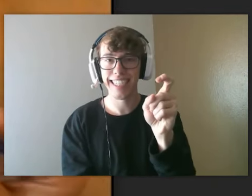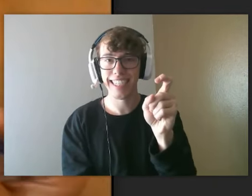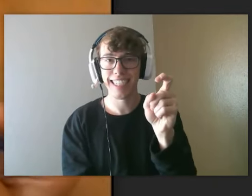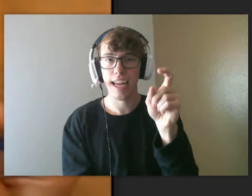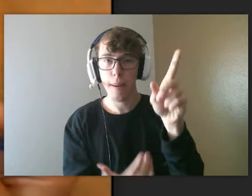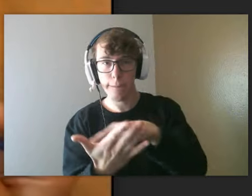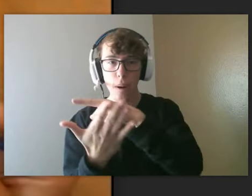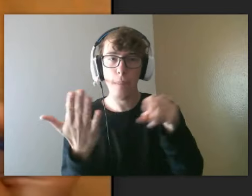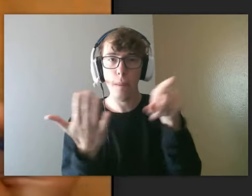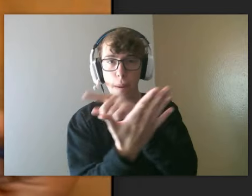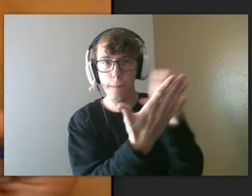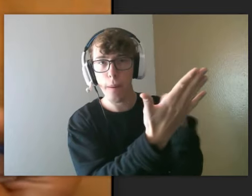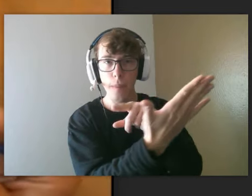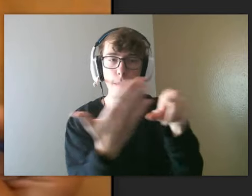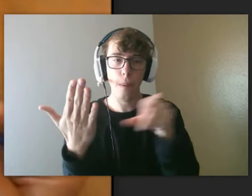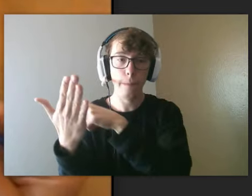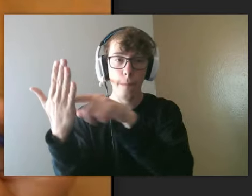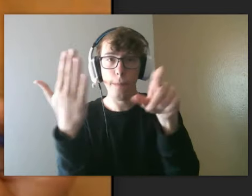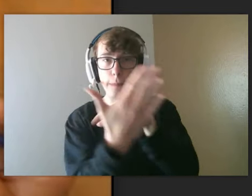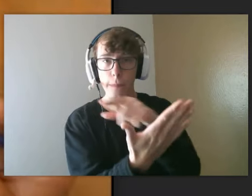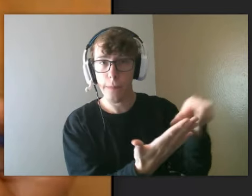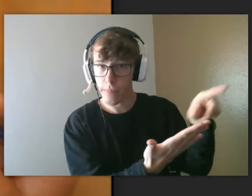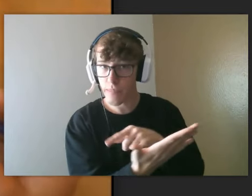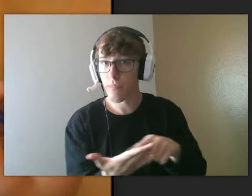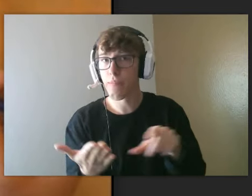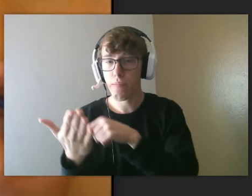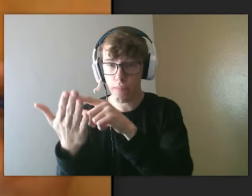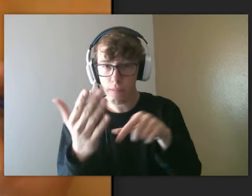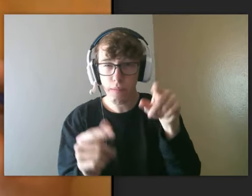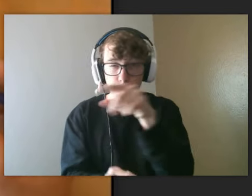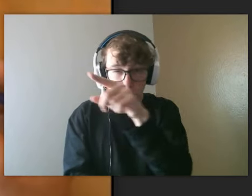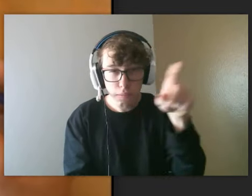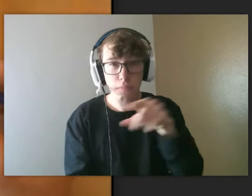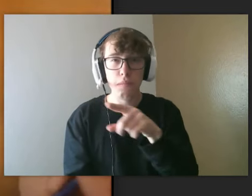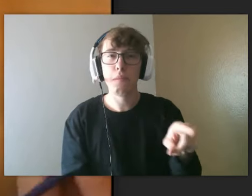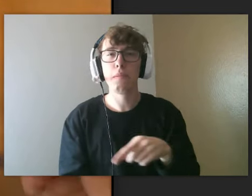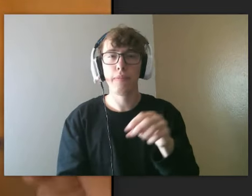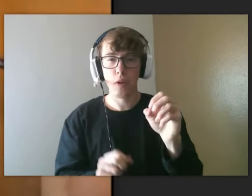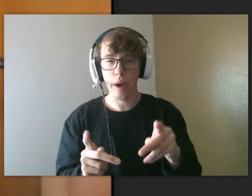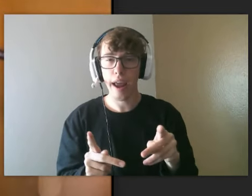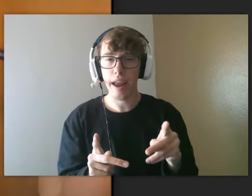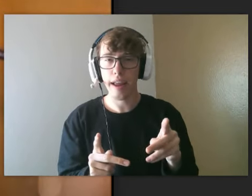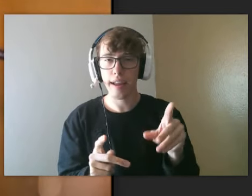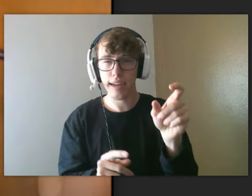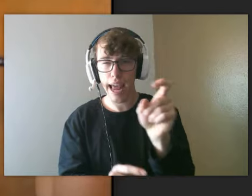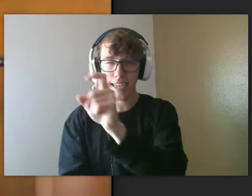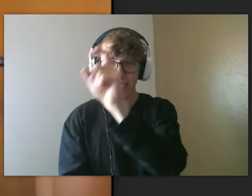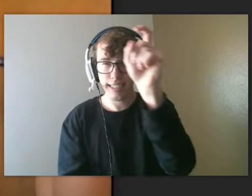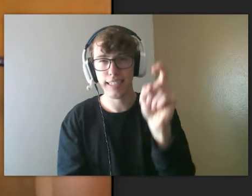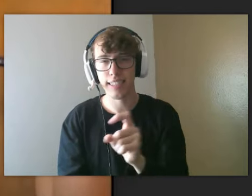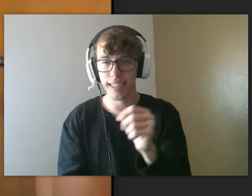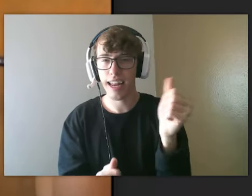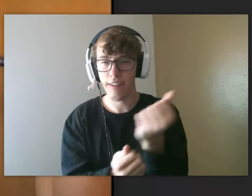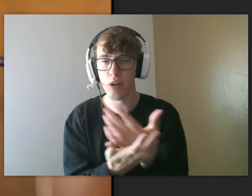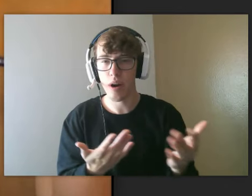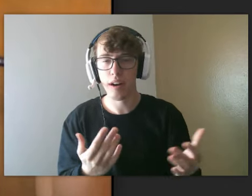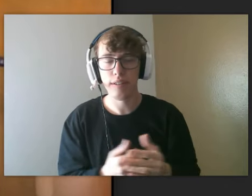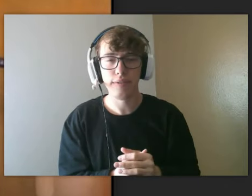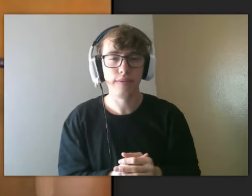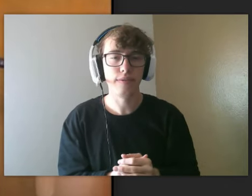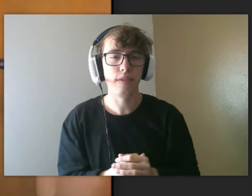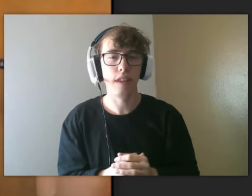concentrations represent shadows, and as they get more spread out, represent midtones. The third sphere is going to